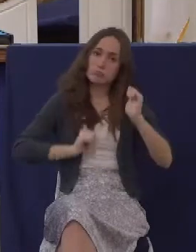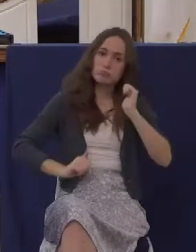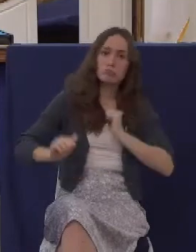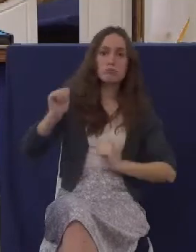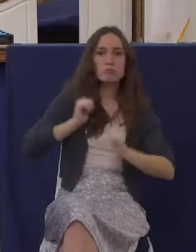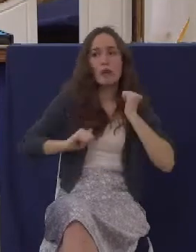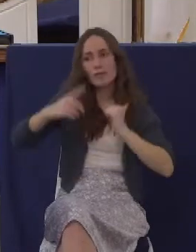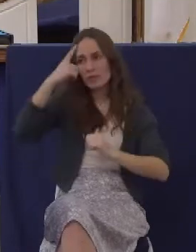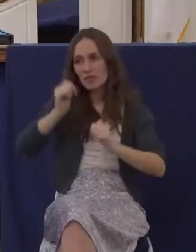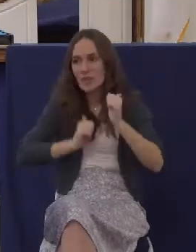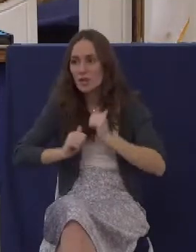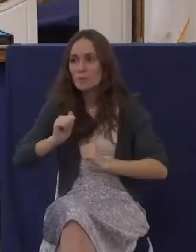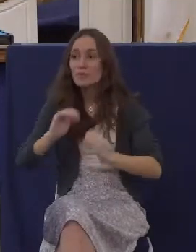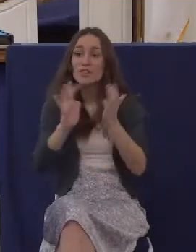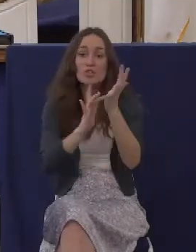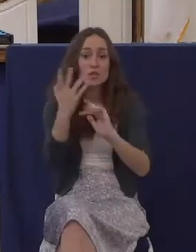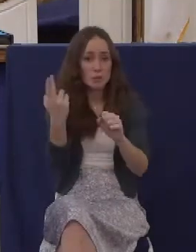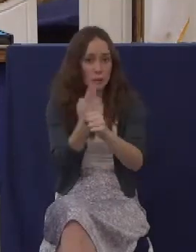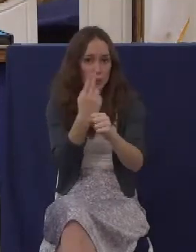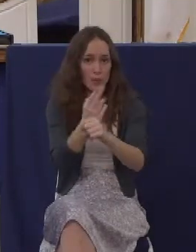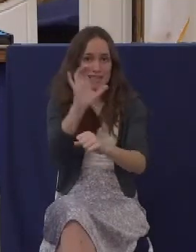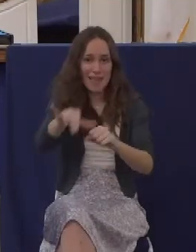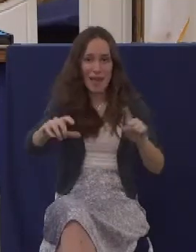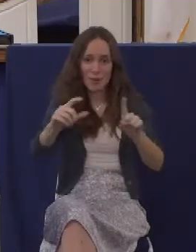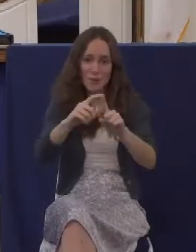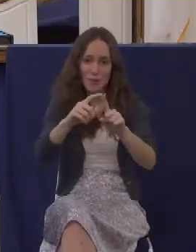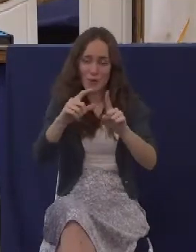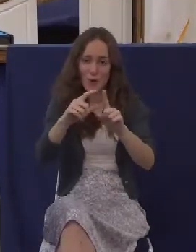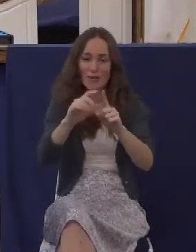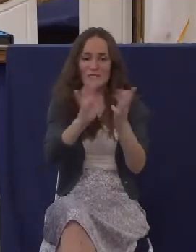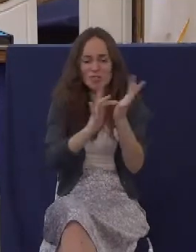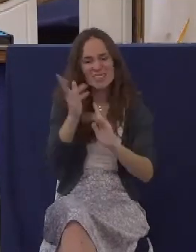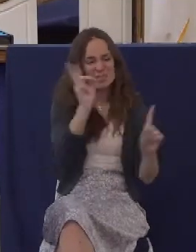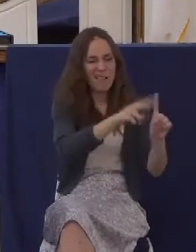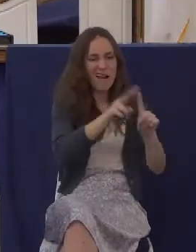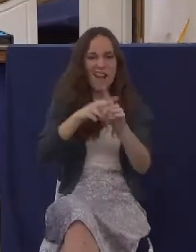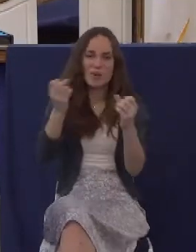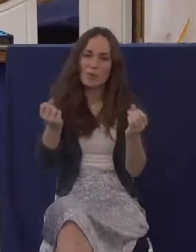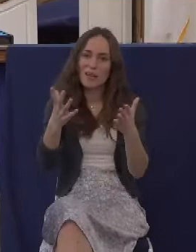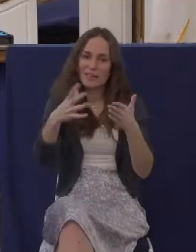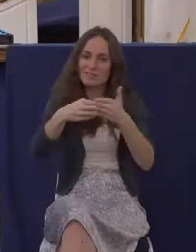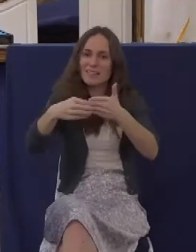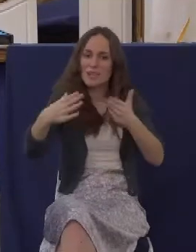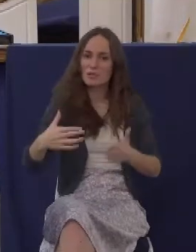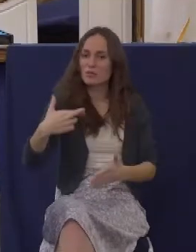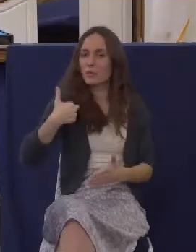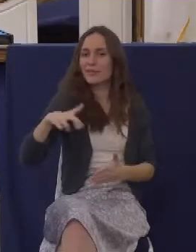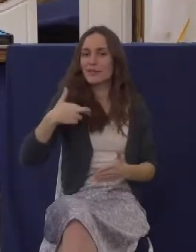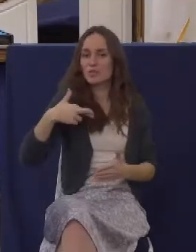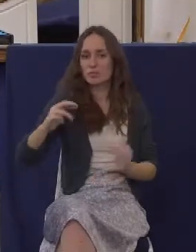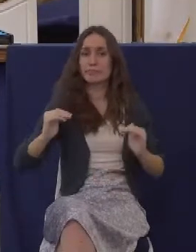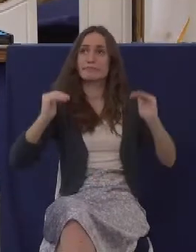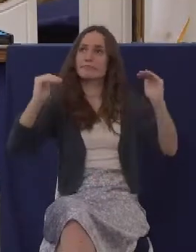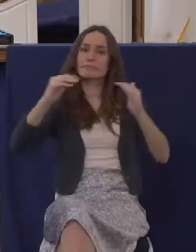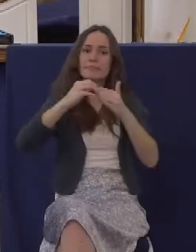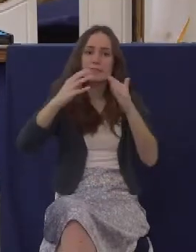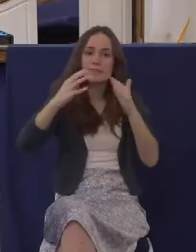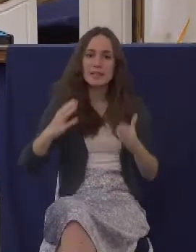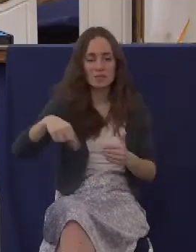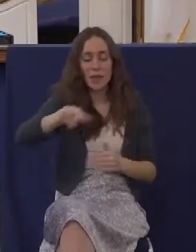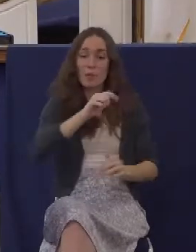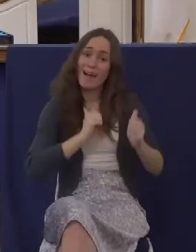And Jesus uses this word, and he applies it to a lot of the religious leaders of his day. They were actors. They